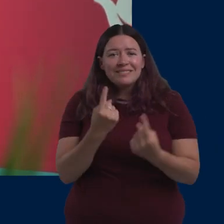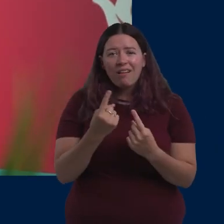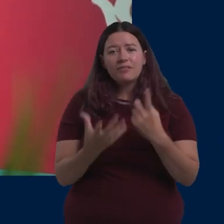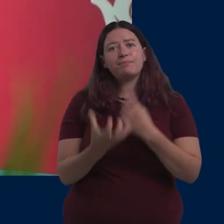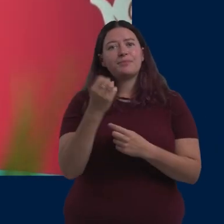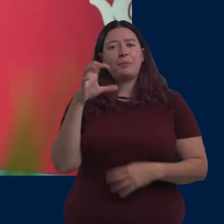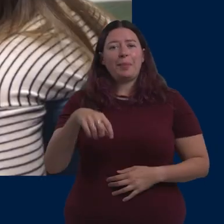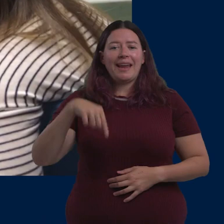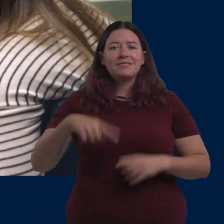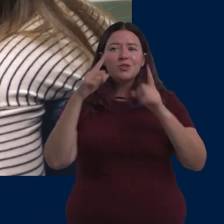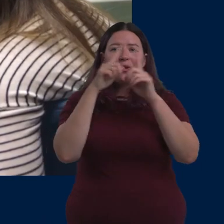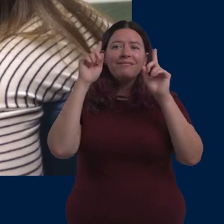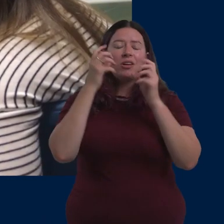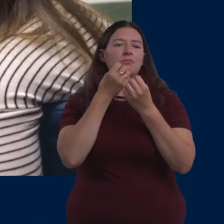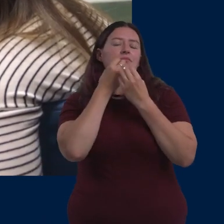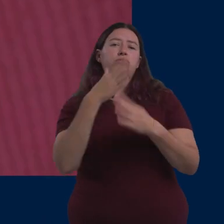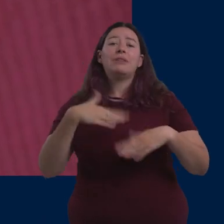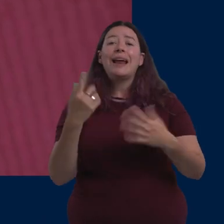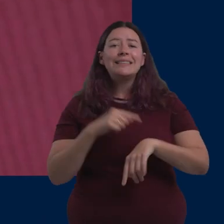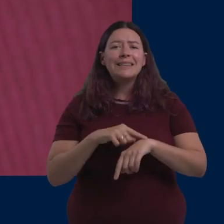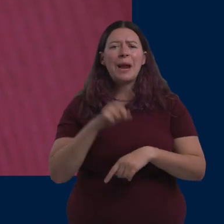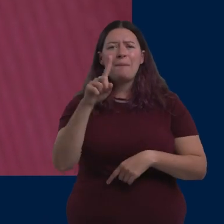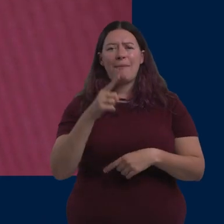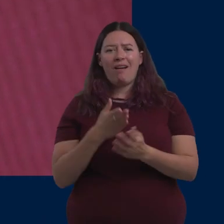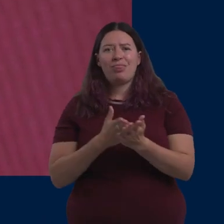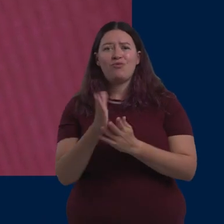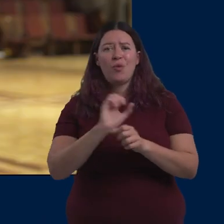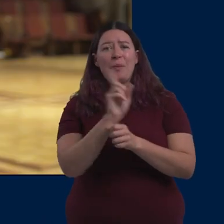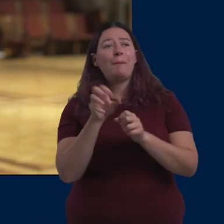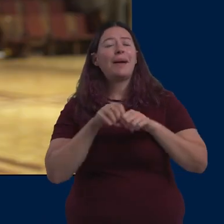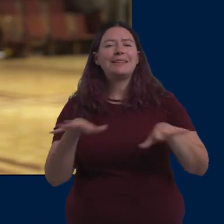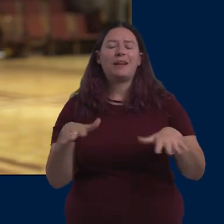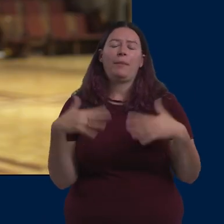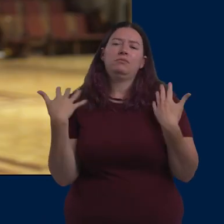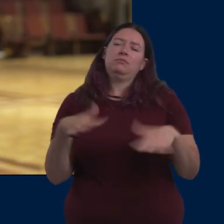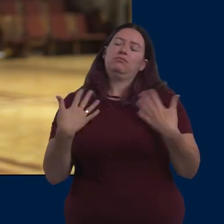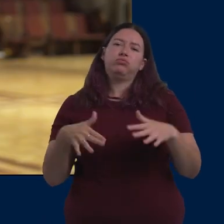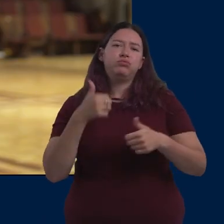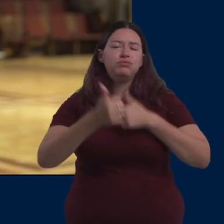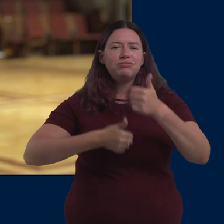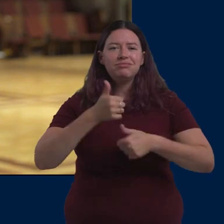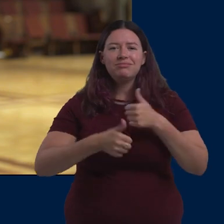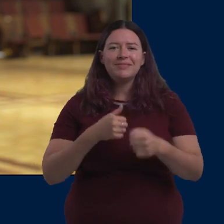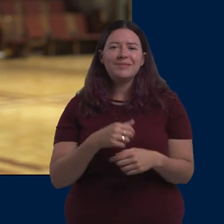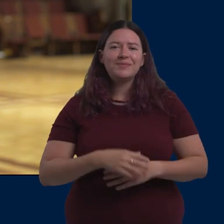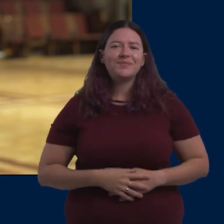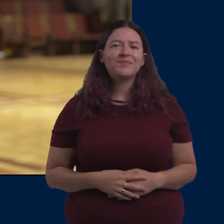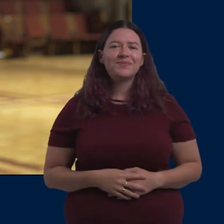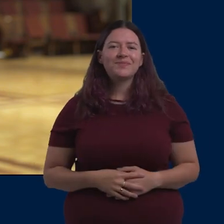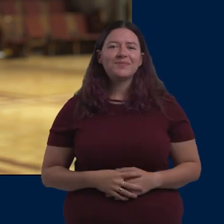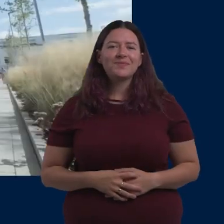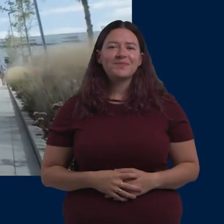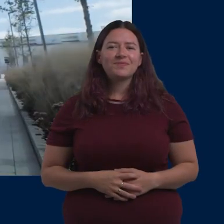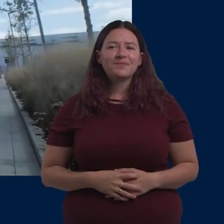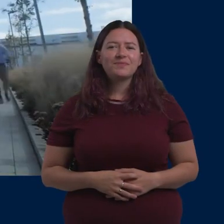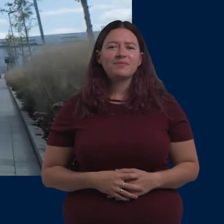Earning a place at the University of Edinburgh is a fantastic achievement in any year. To have done it in a global pandemic is particularly